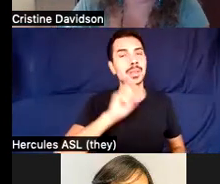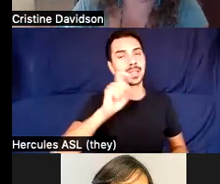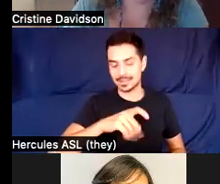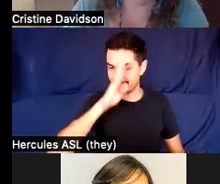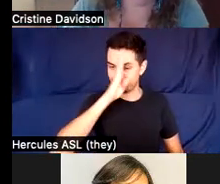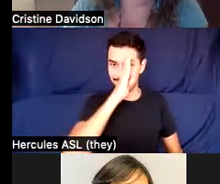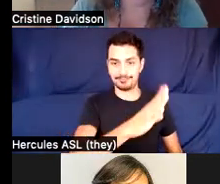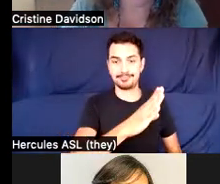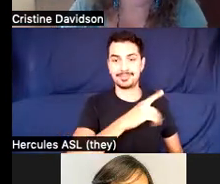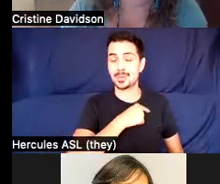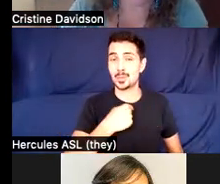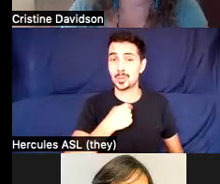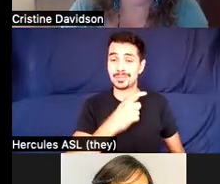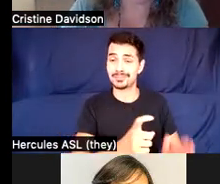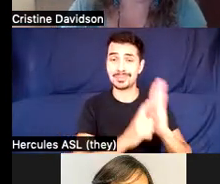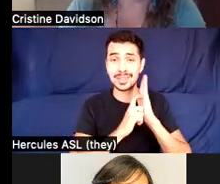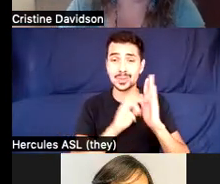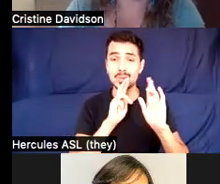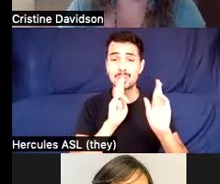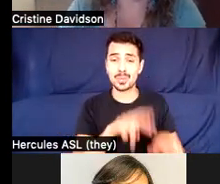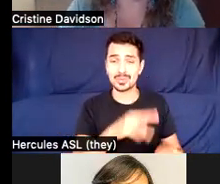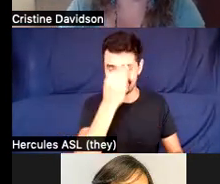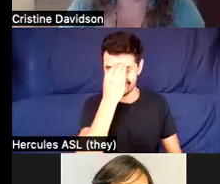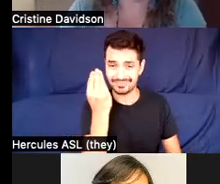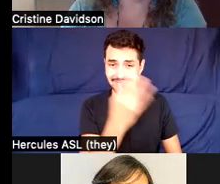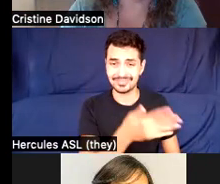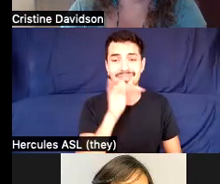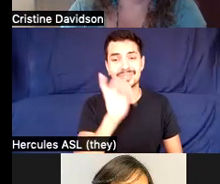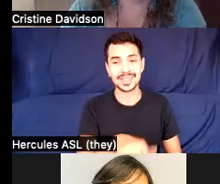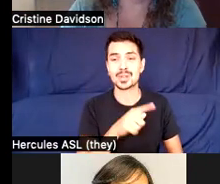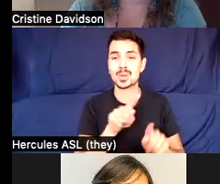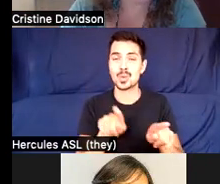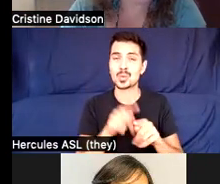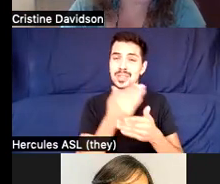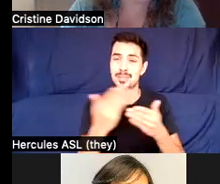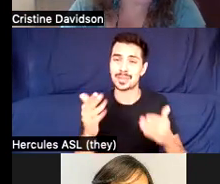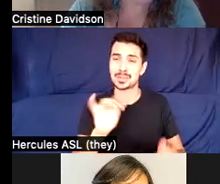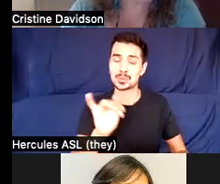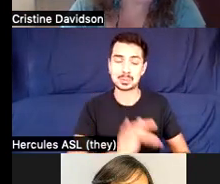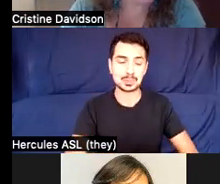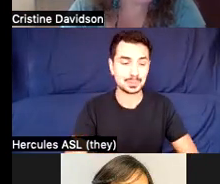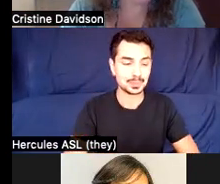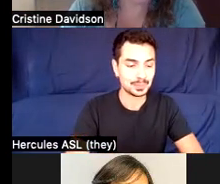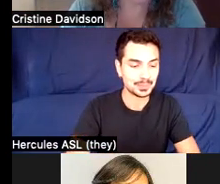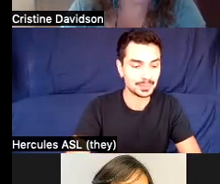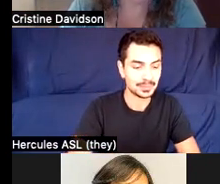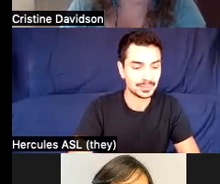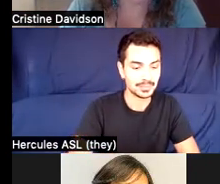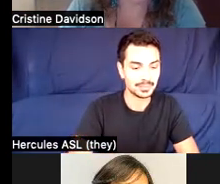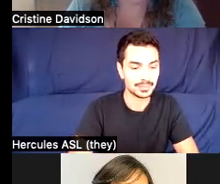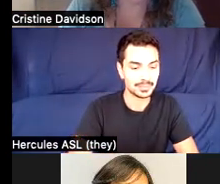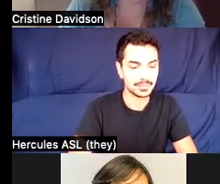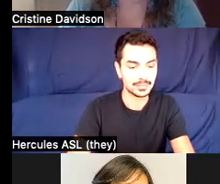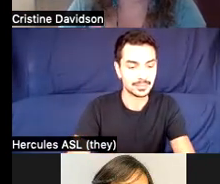that mandatory reporter. That's also something to remember with this. Okay.